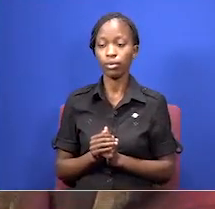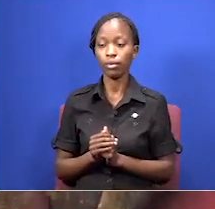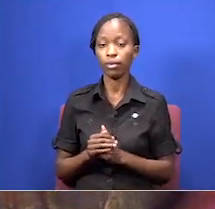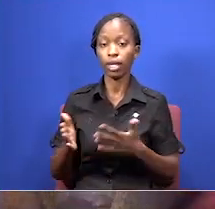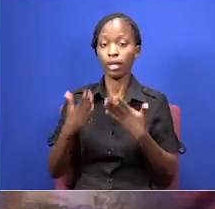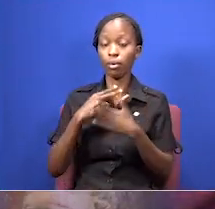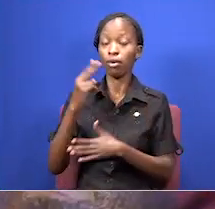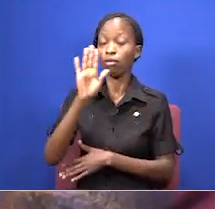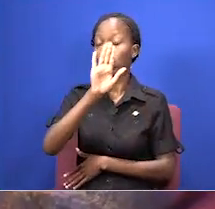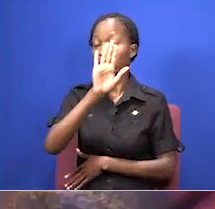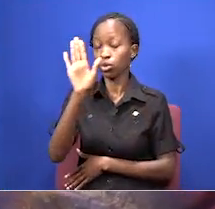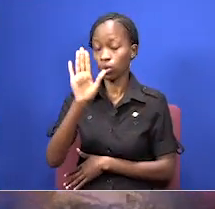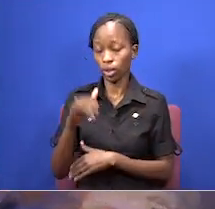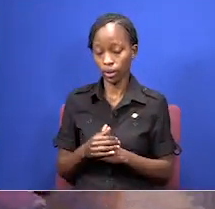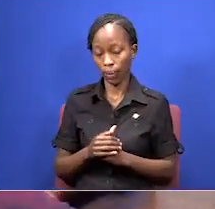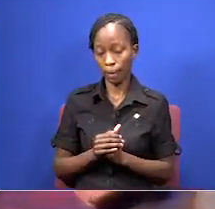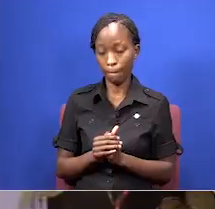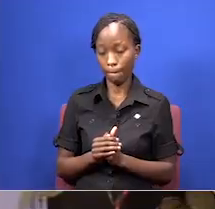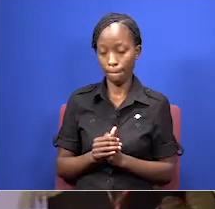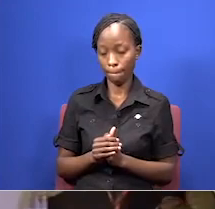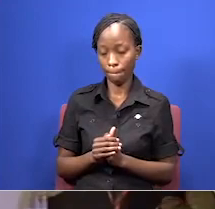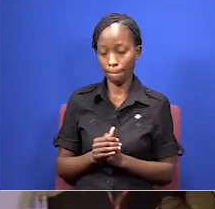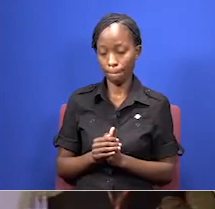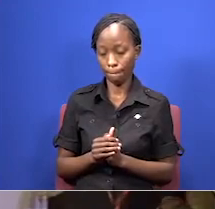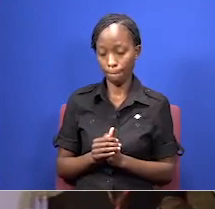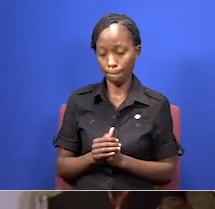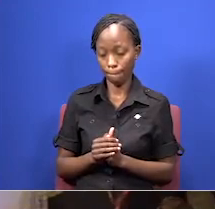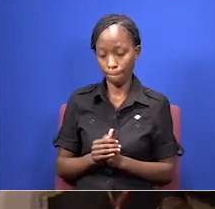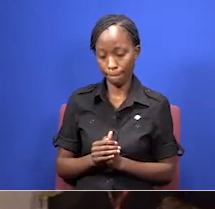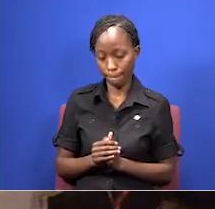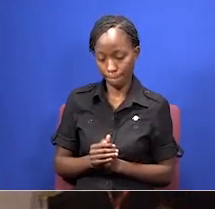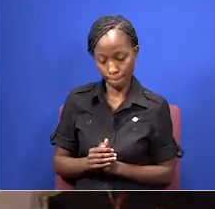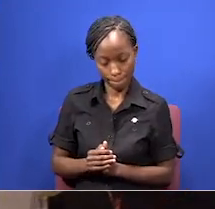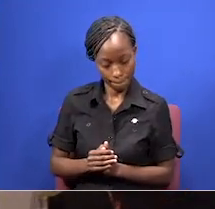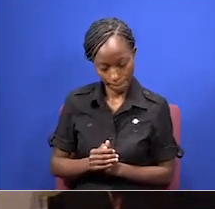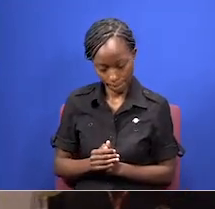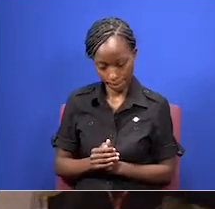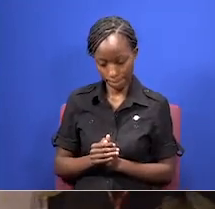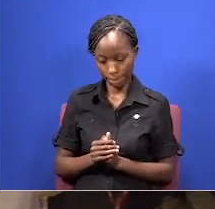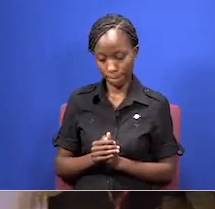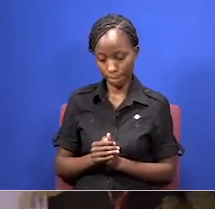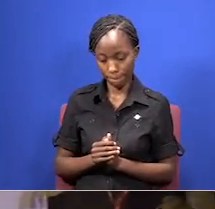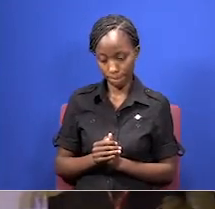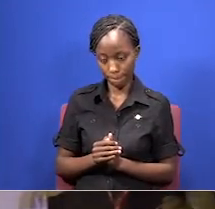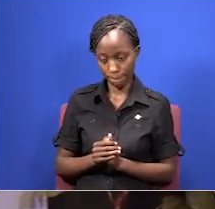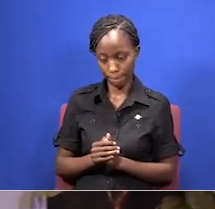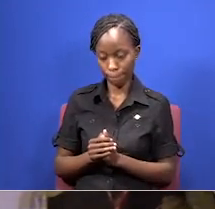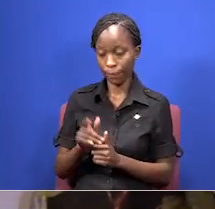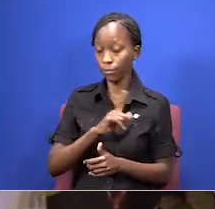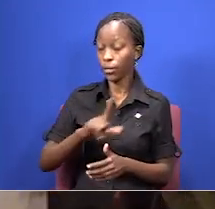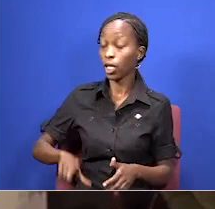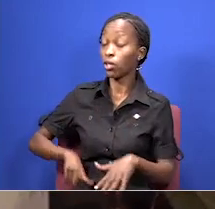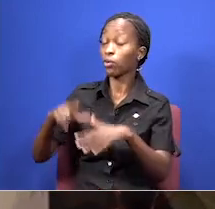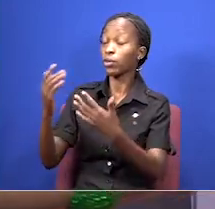up your voice. Don't stop wherever you are. Call you holy. Letanabre Mosi. Jehovah Shama. Receive